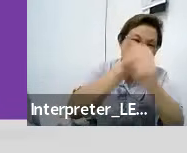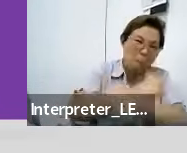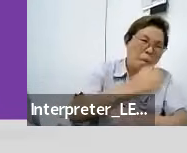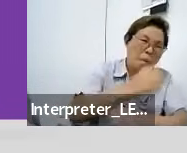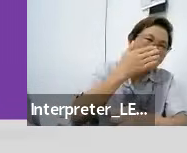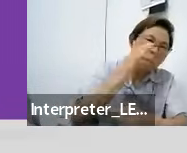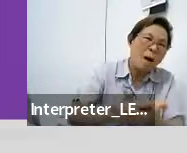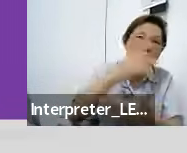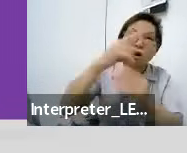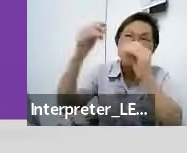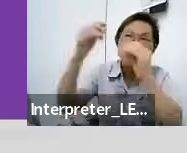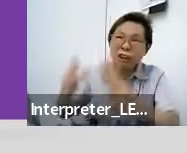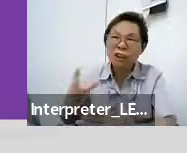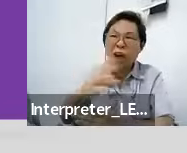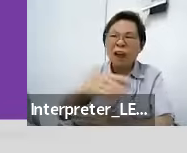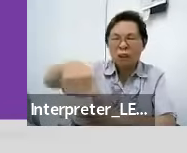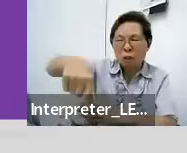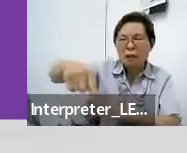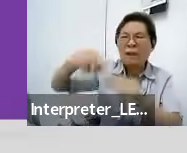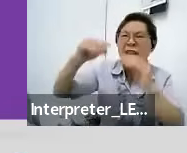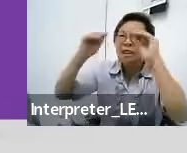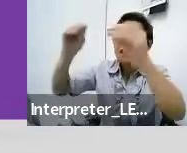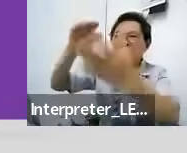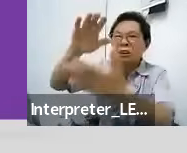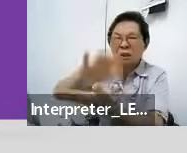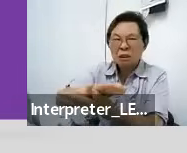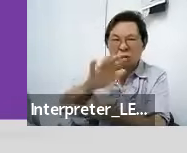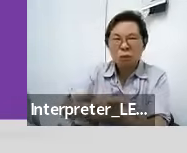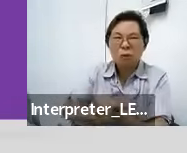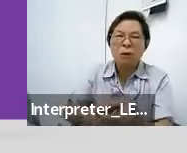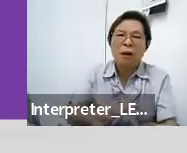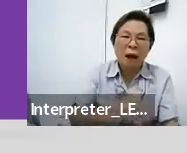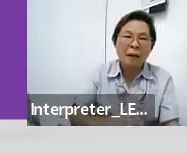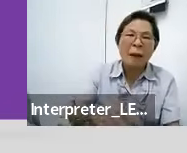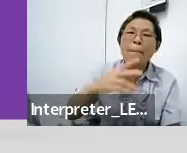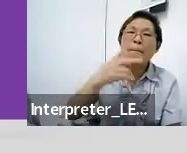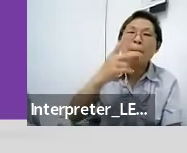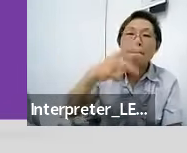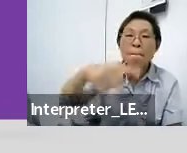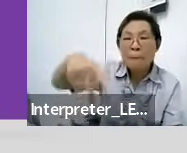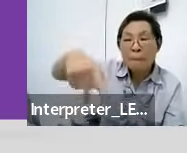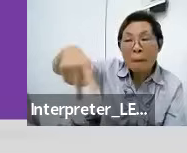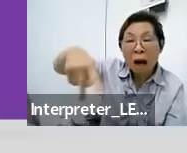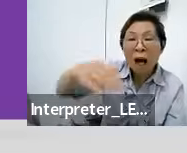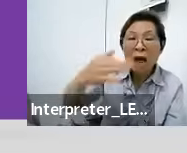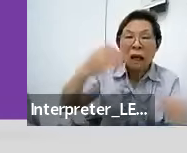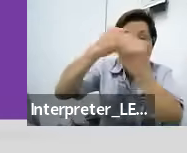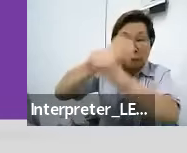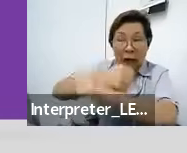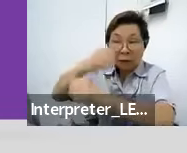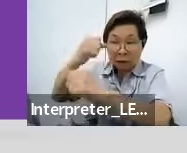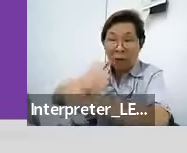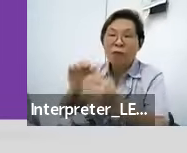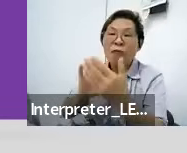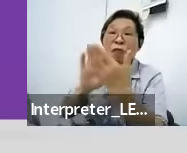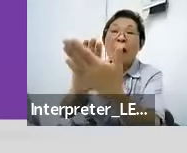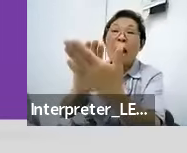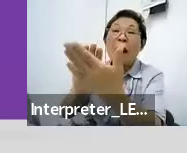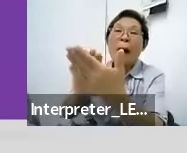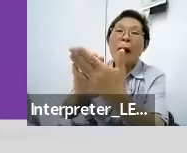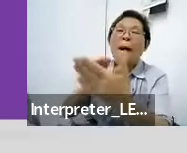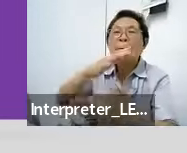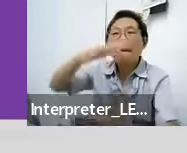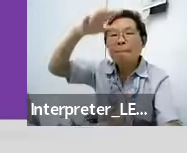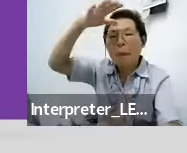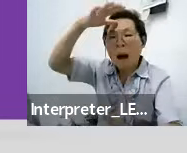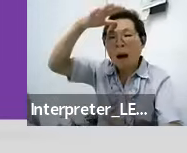and also the quality of teaching in schools. And the purple columns are also challenges that are faced by the